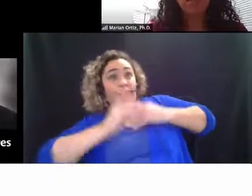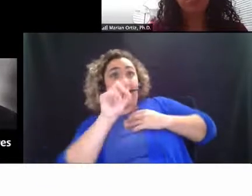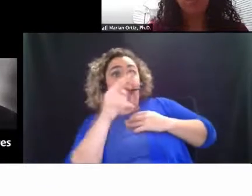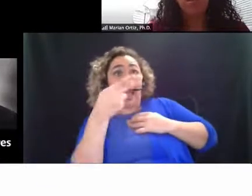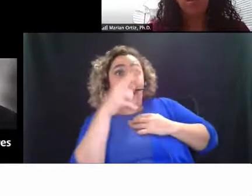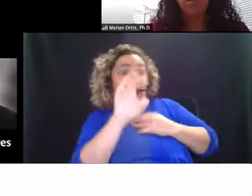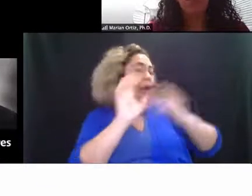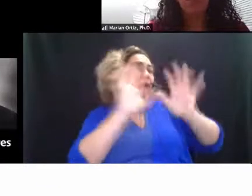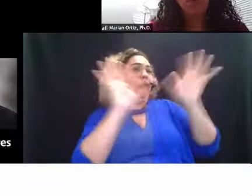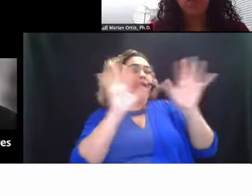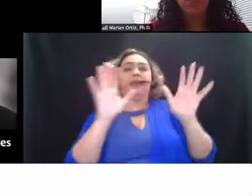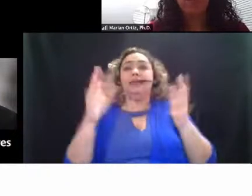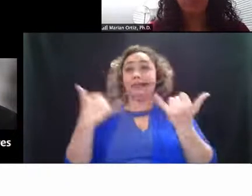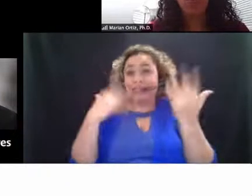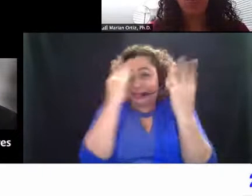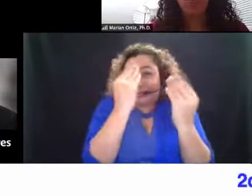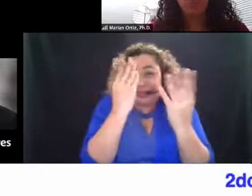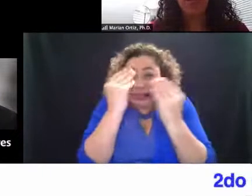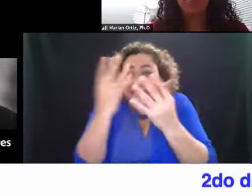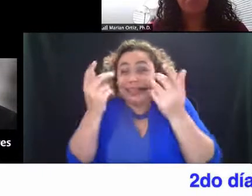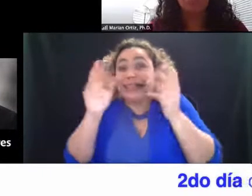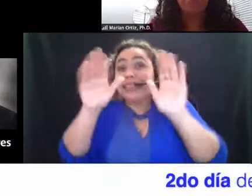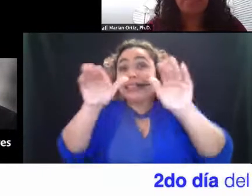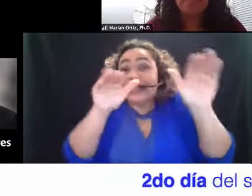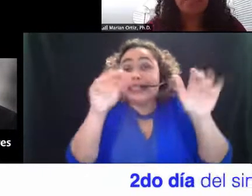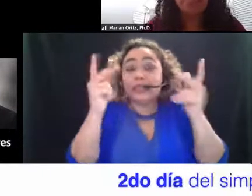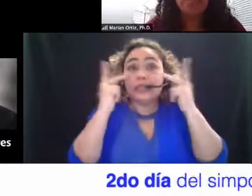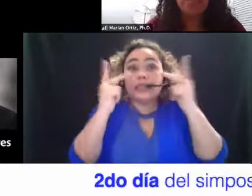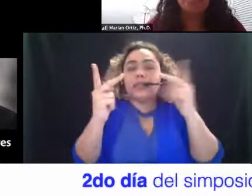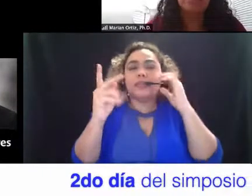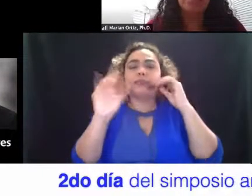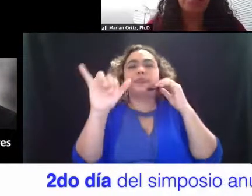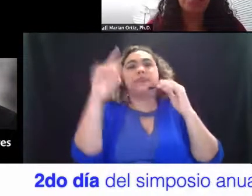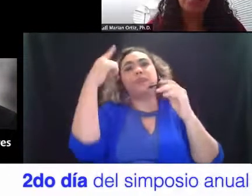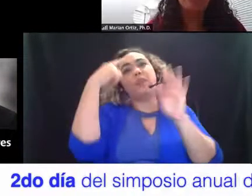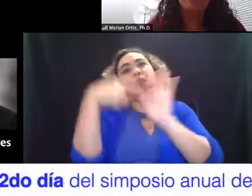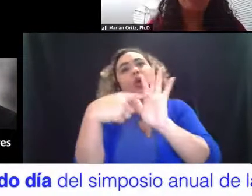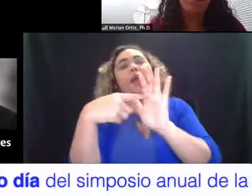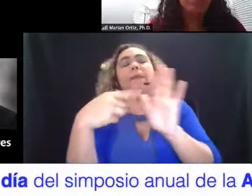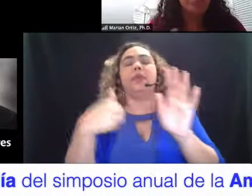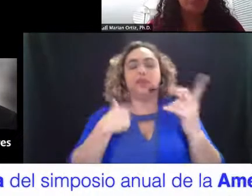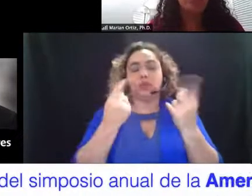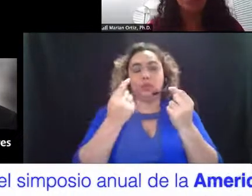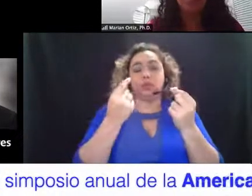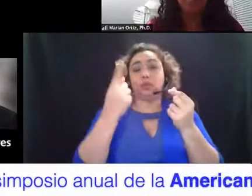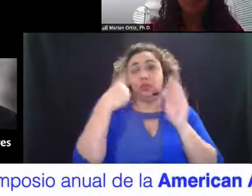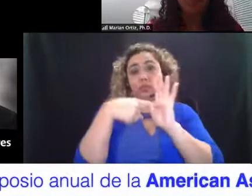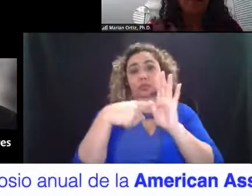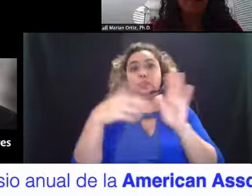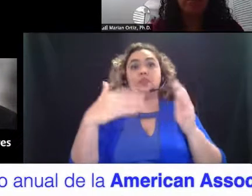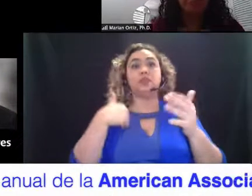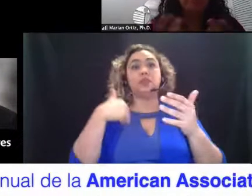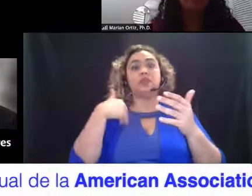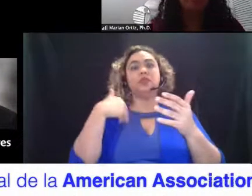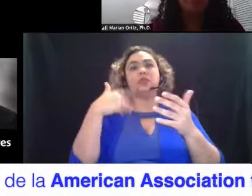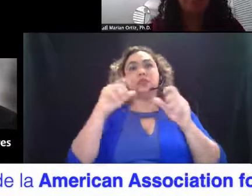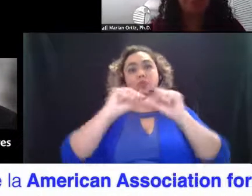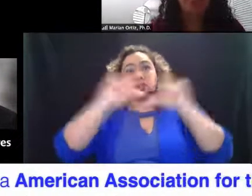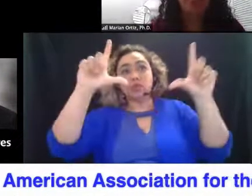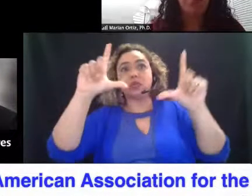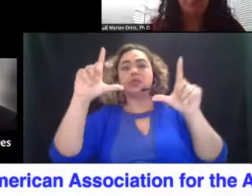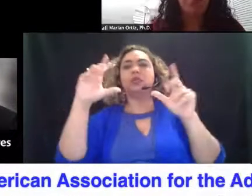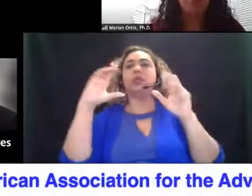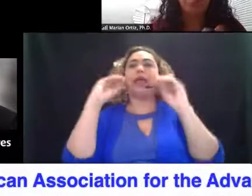message possible, trying to look, combining it with, for example, we did a flyer, an educational